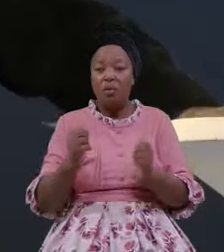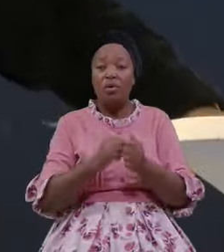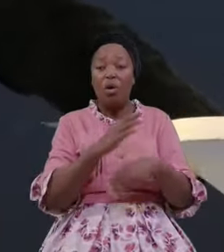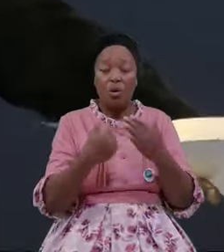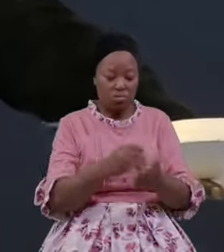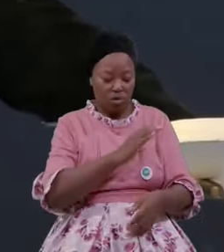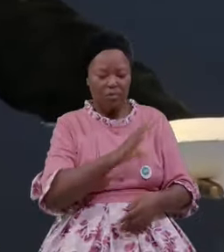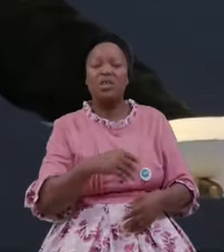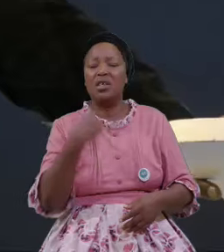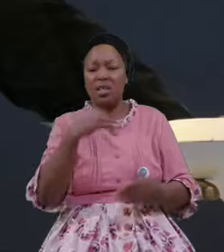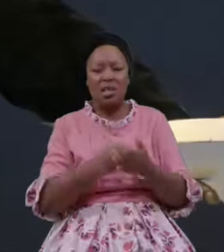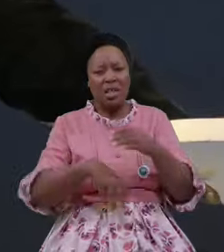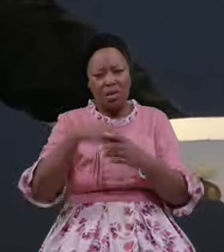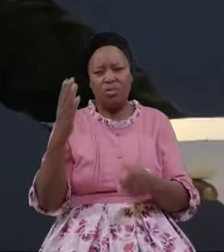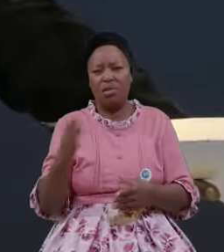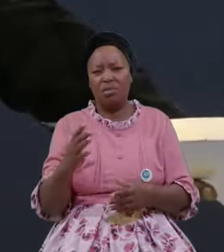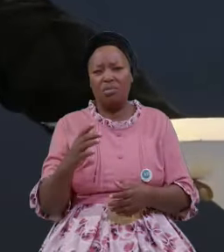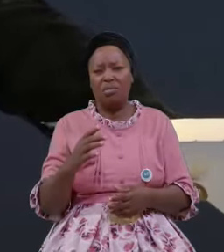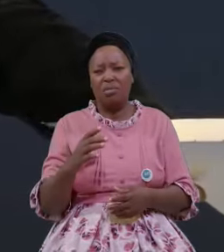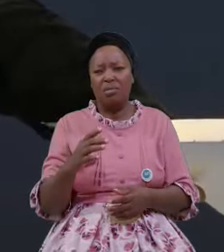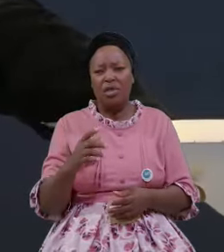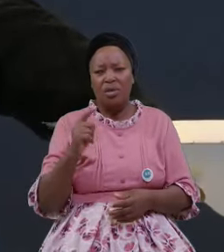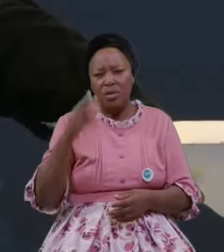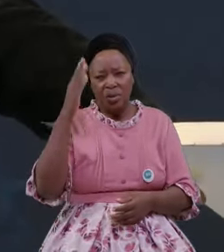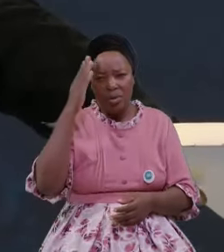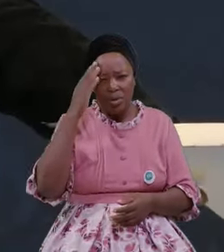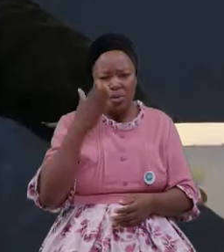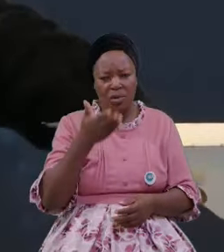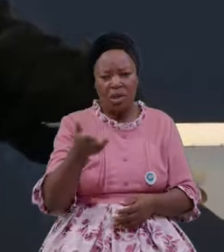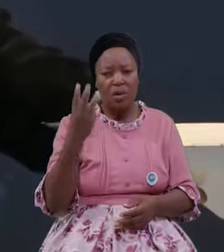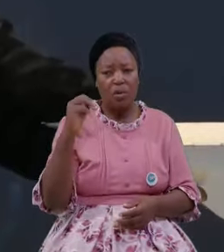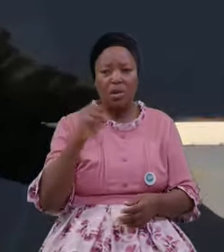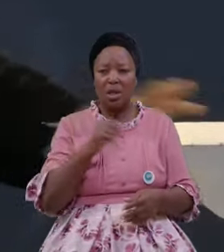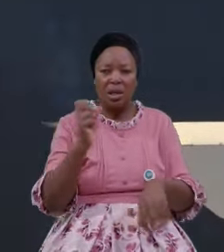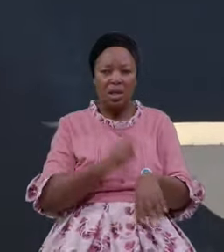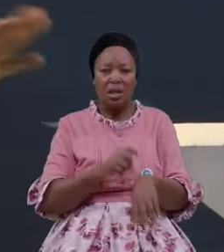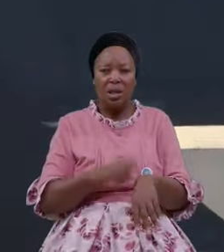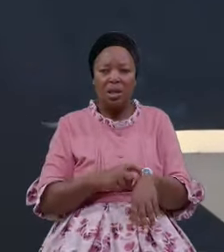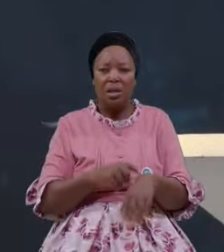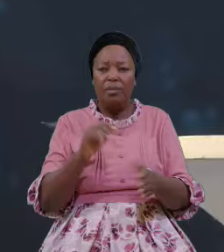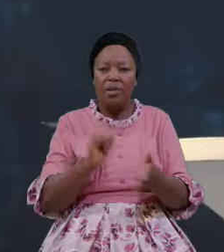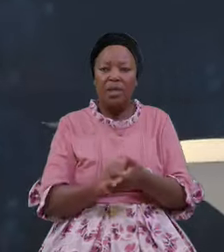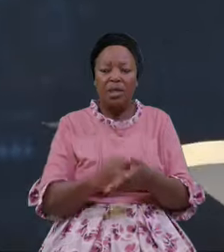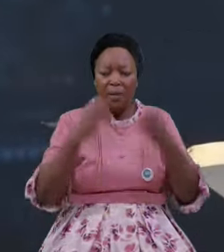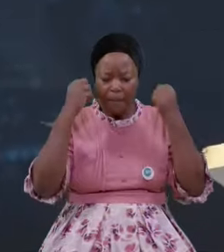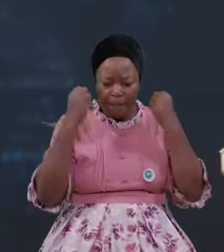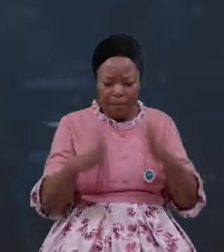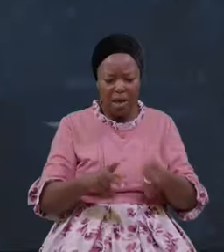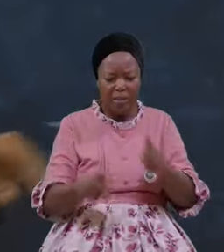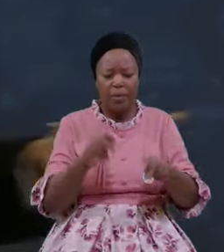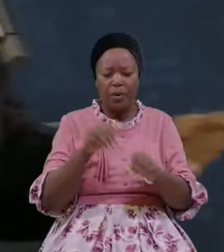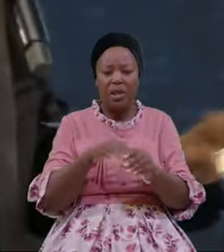out. You know, there was a time that many people in the world,